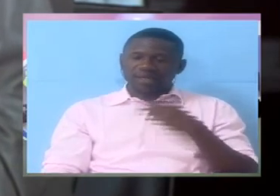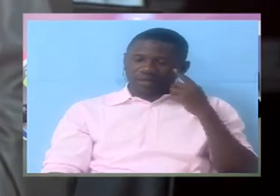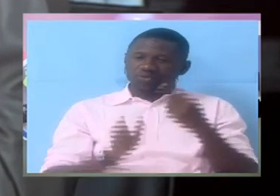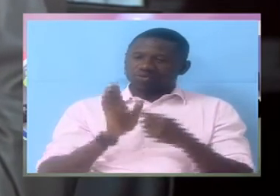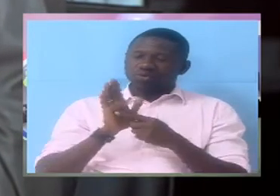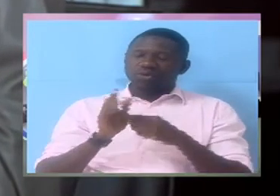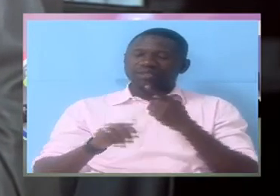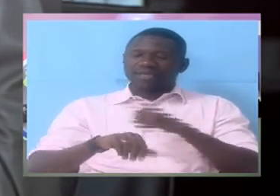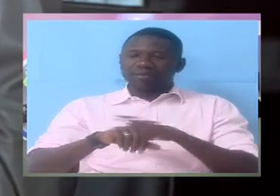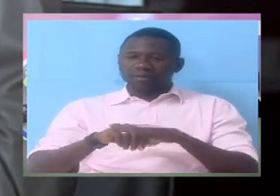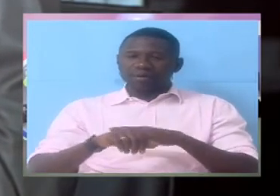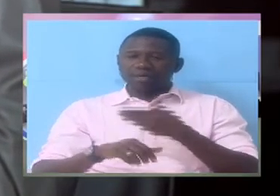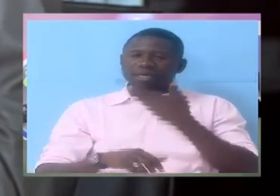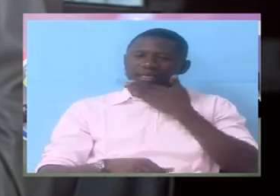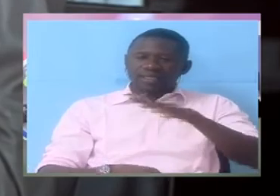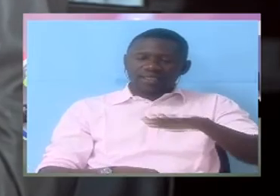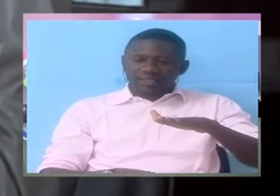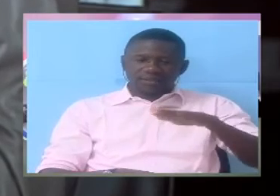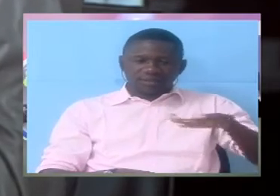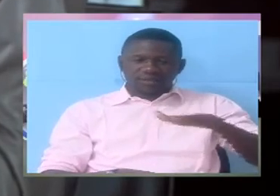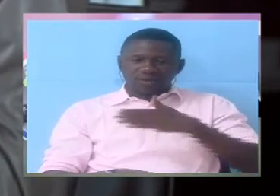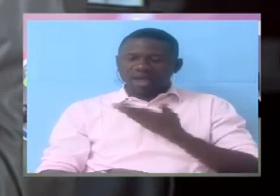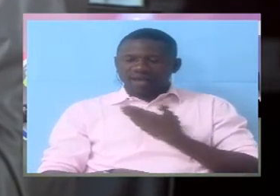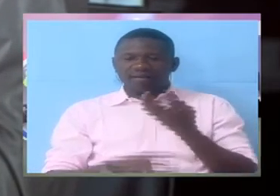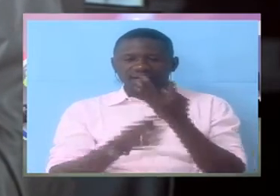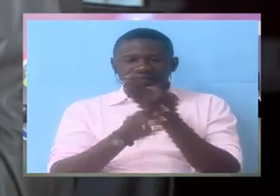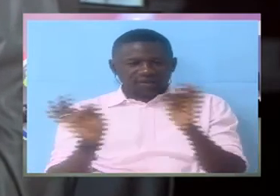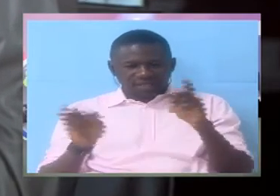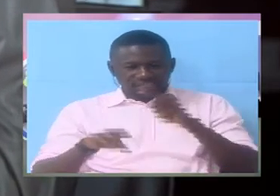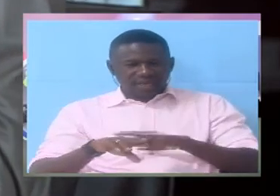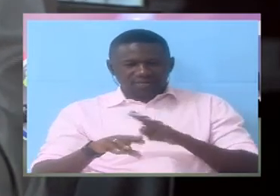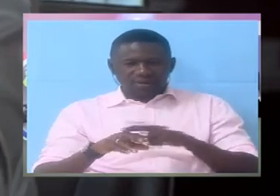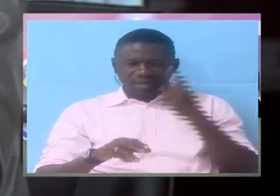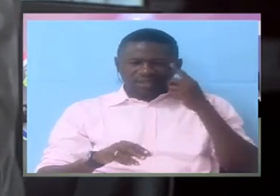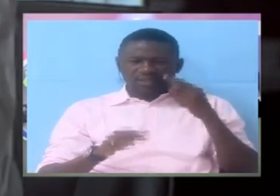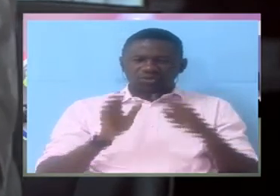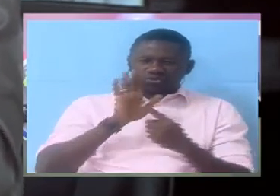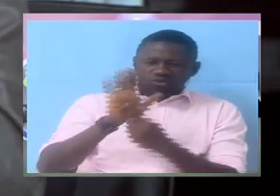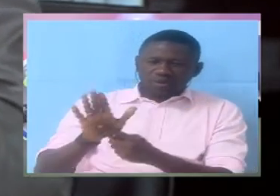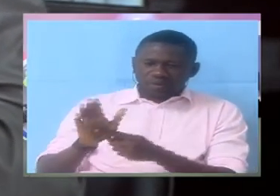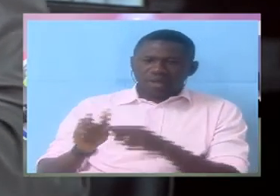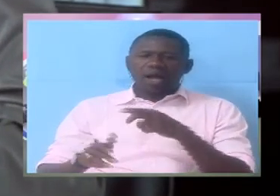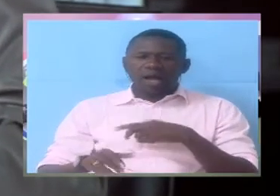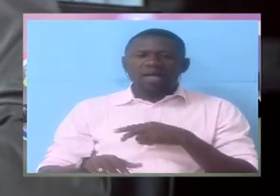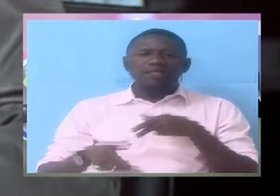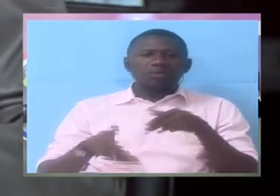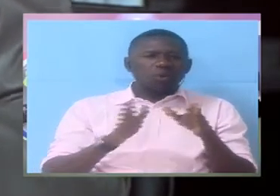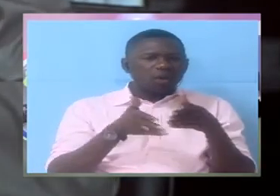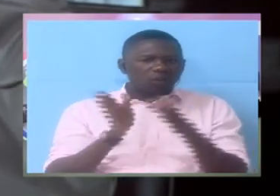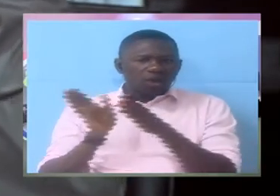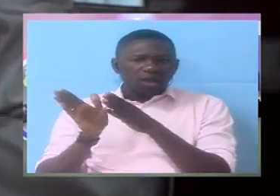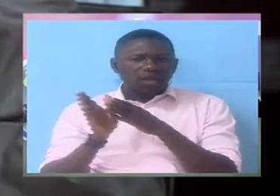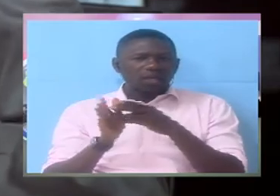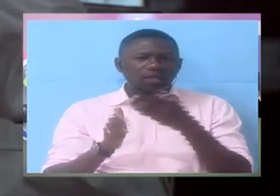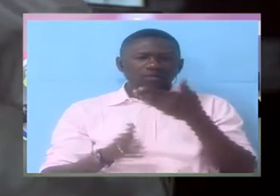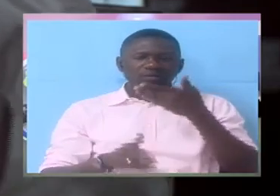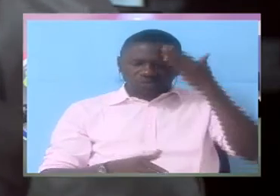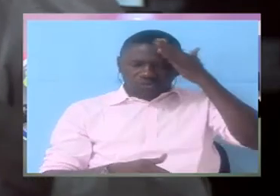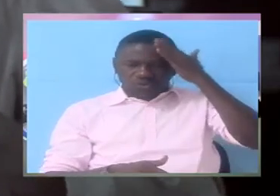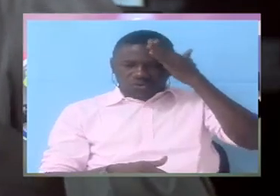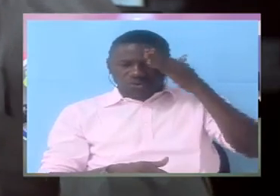kafri katele jibe ya itandi mol kanyi si faluke altul fongsi mo plant nol. Muso